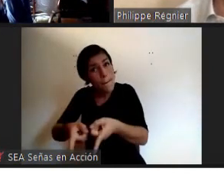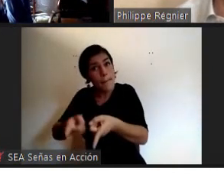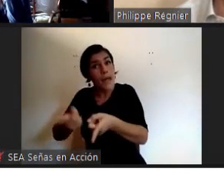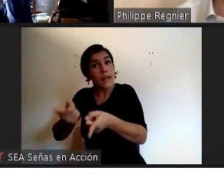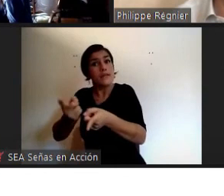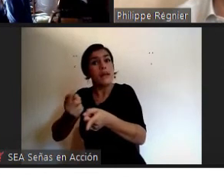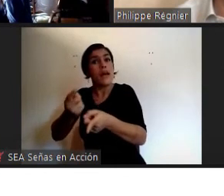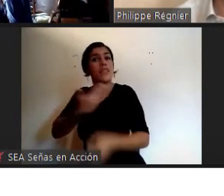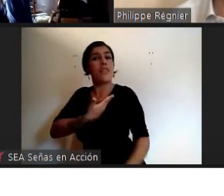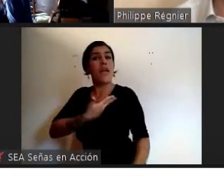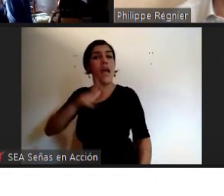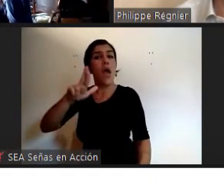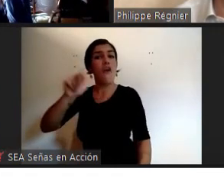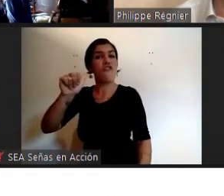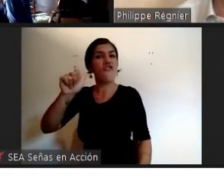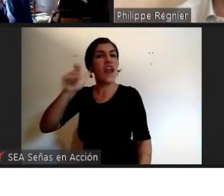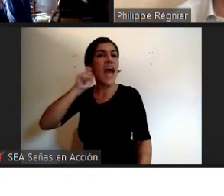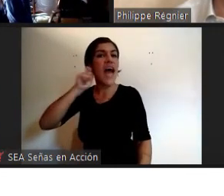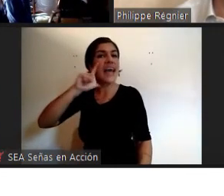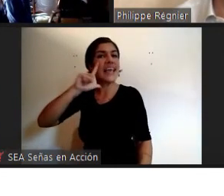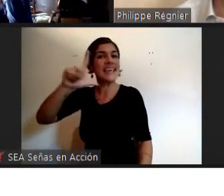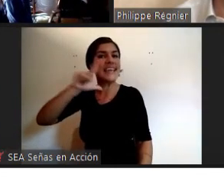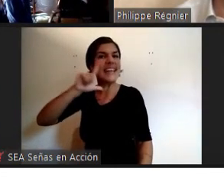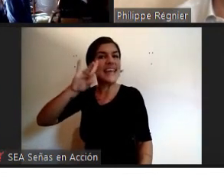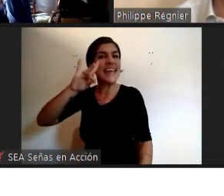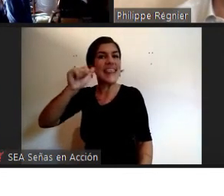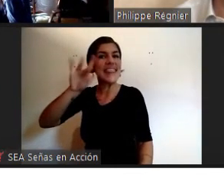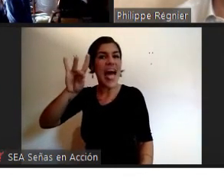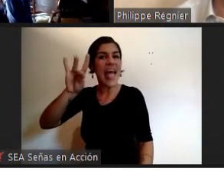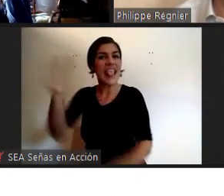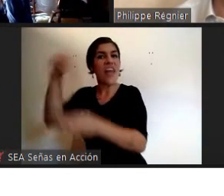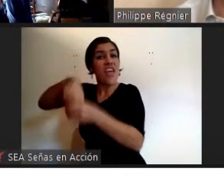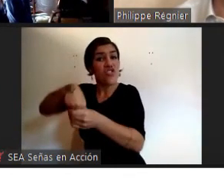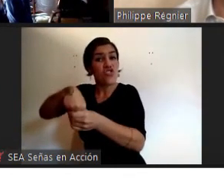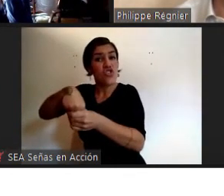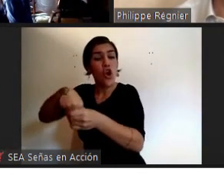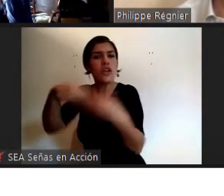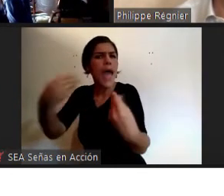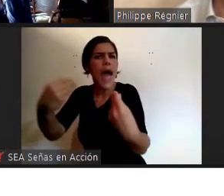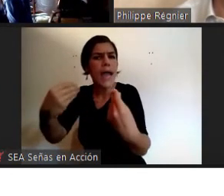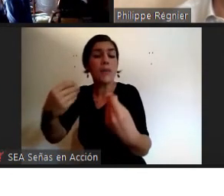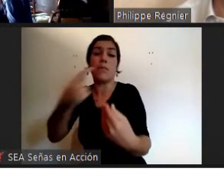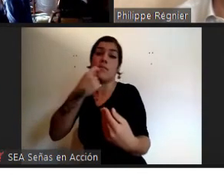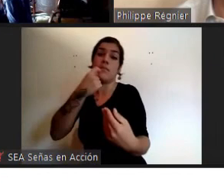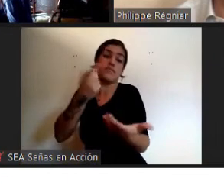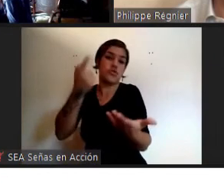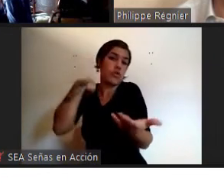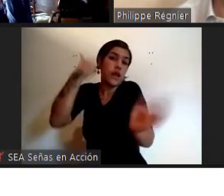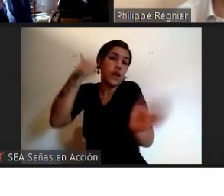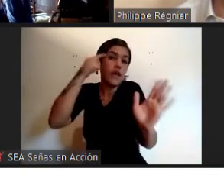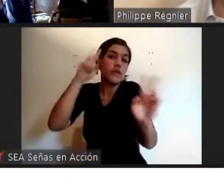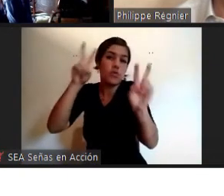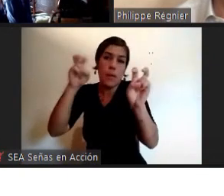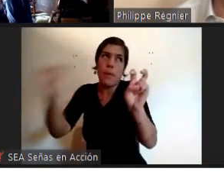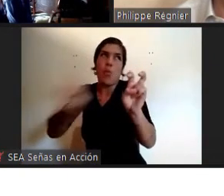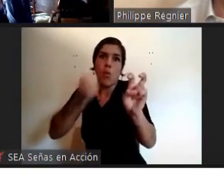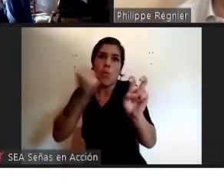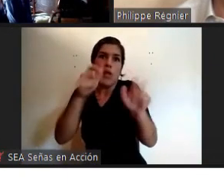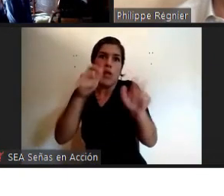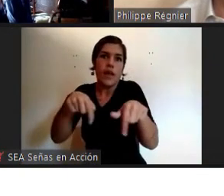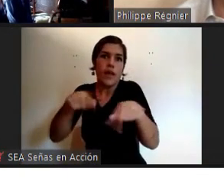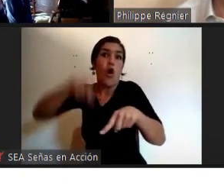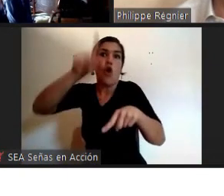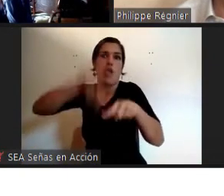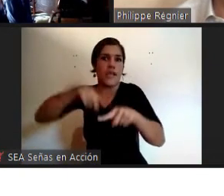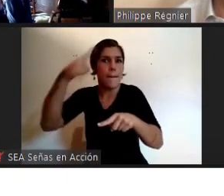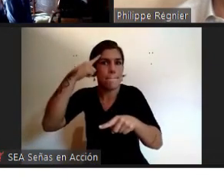and also frailty of an environment which in turn paradoxically so has been the one that has been taking up many